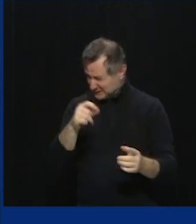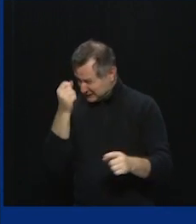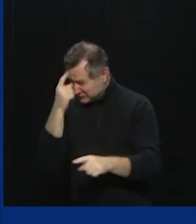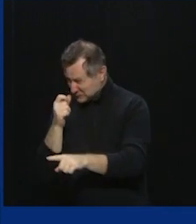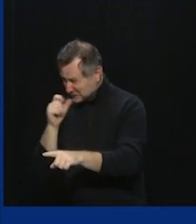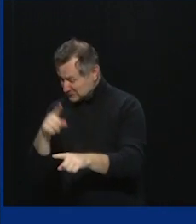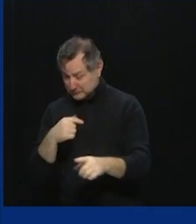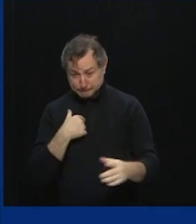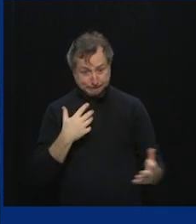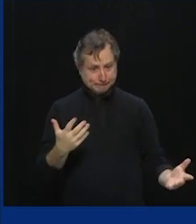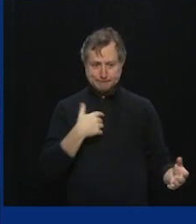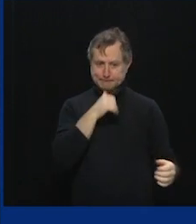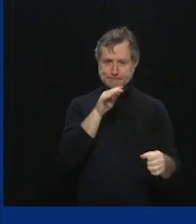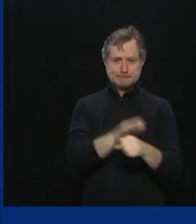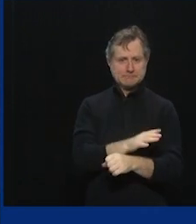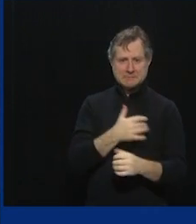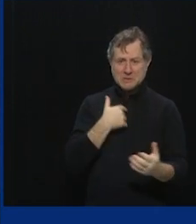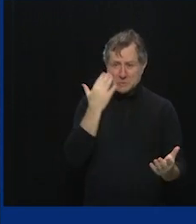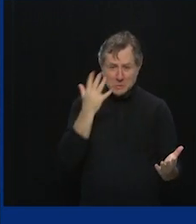not.